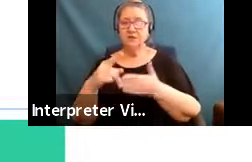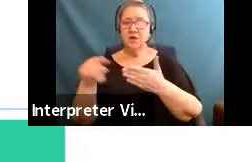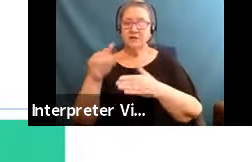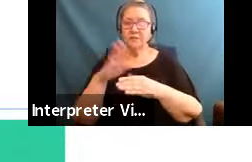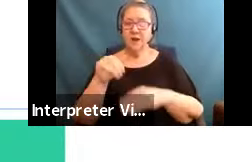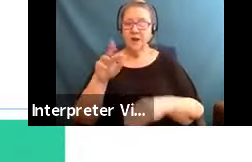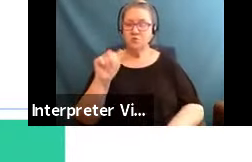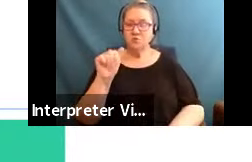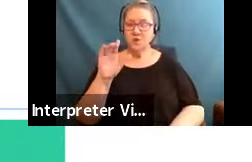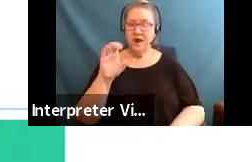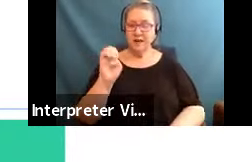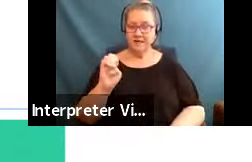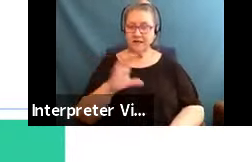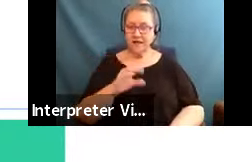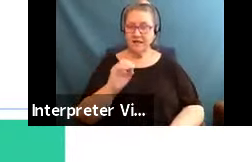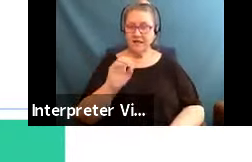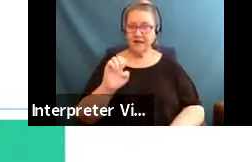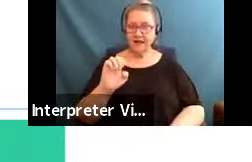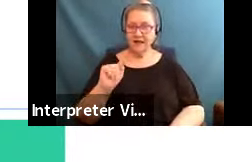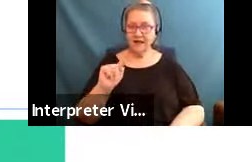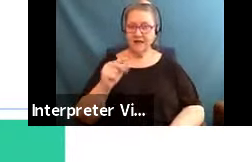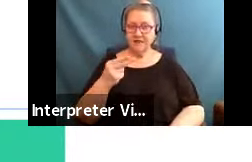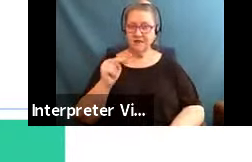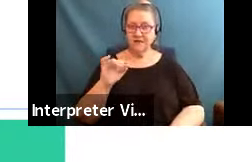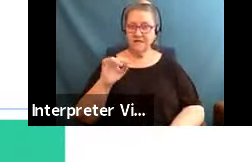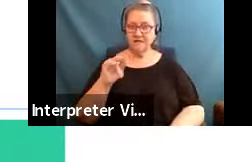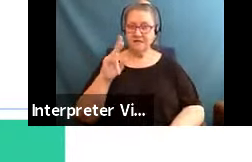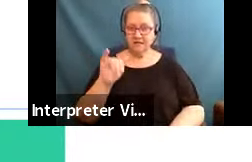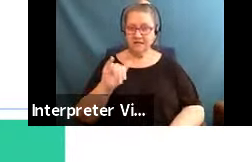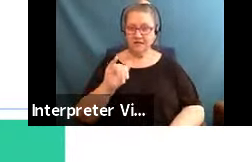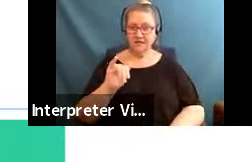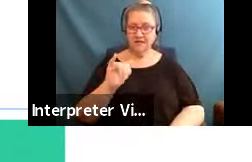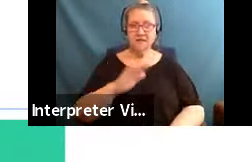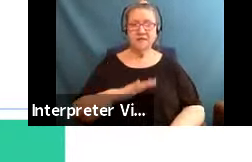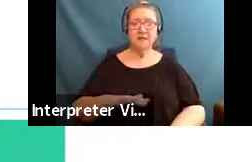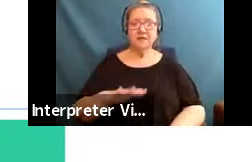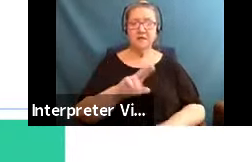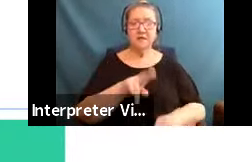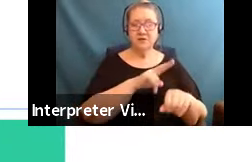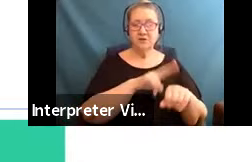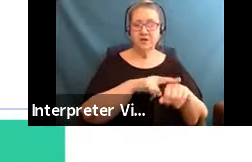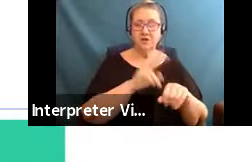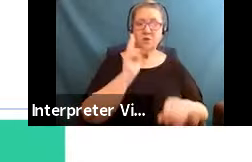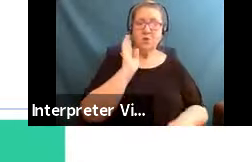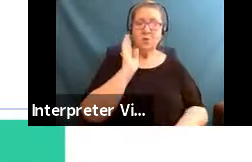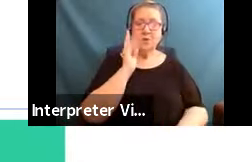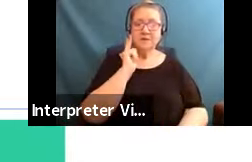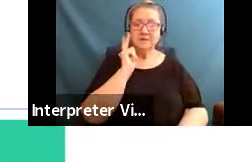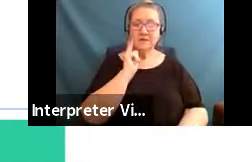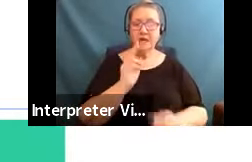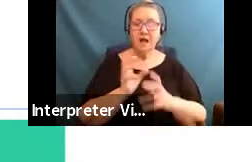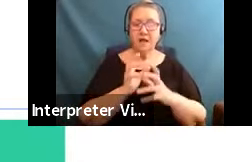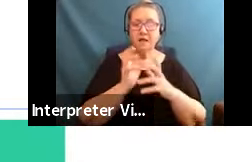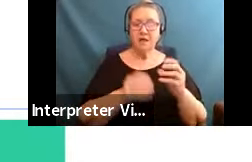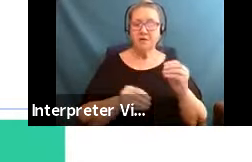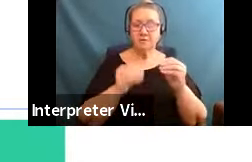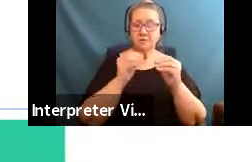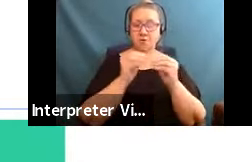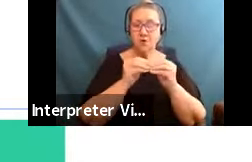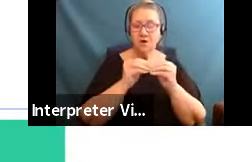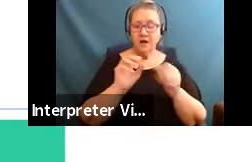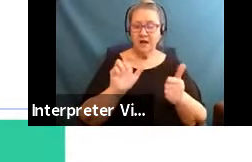and ethnicity. Again, nationally, we're seeing a much higher rate of Latino and